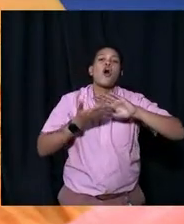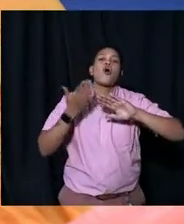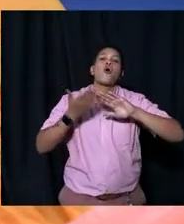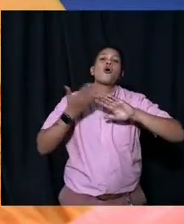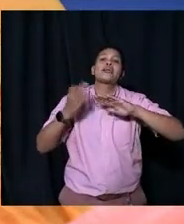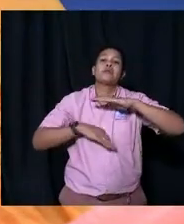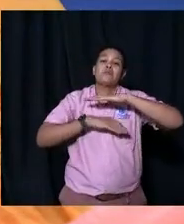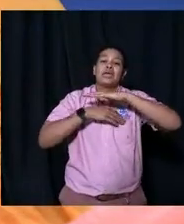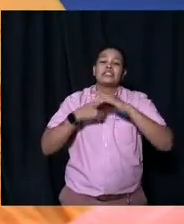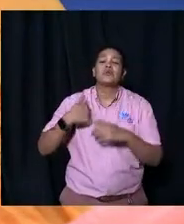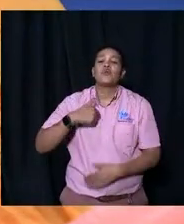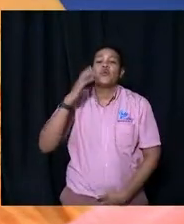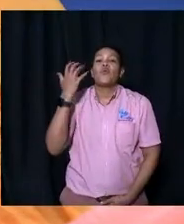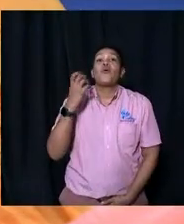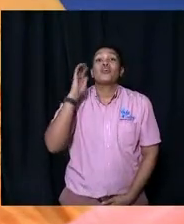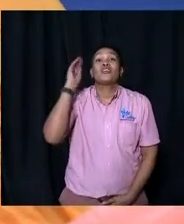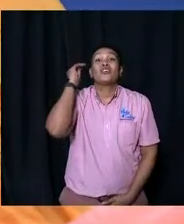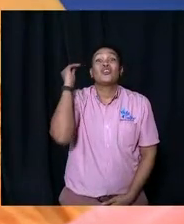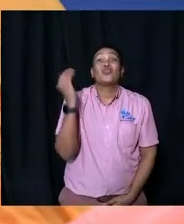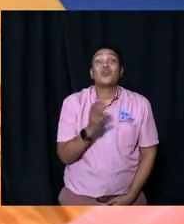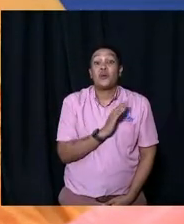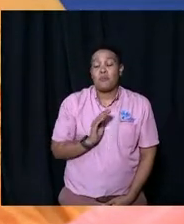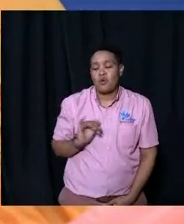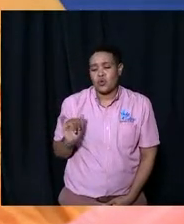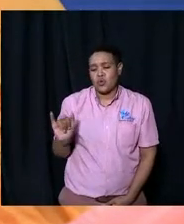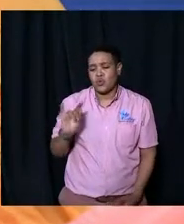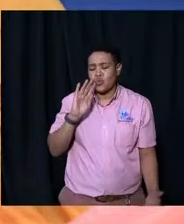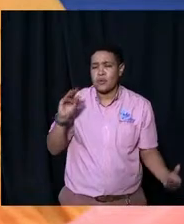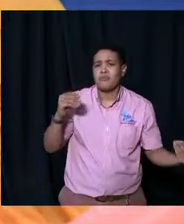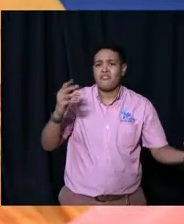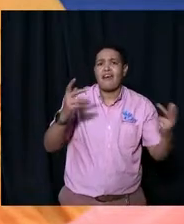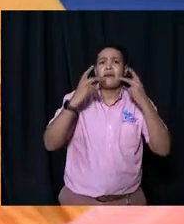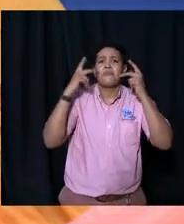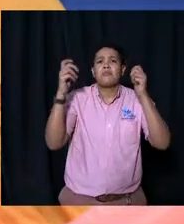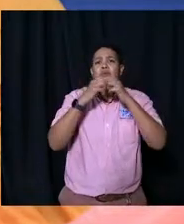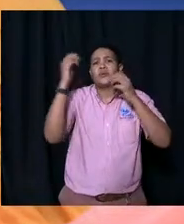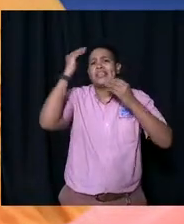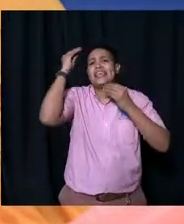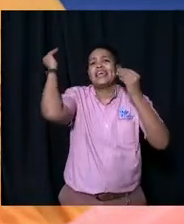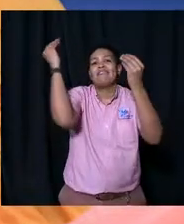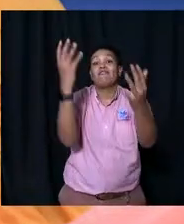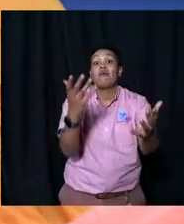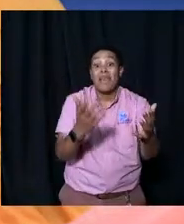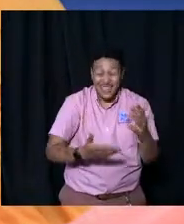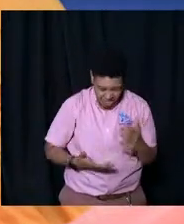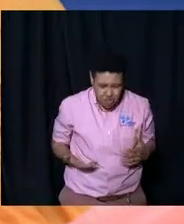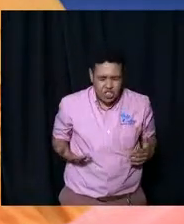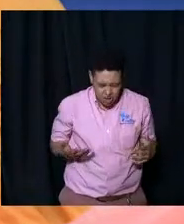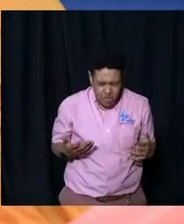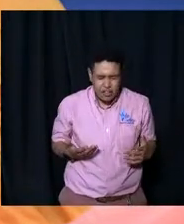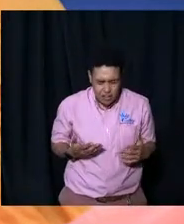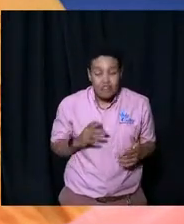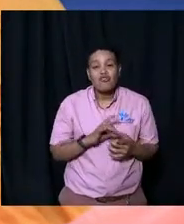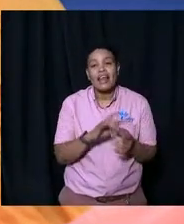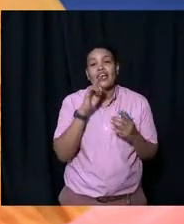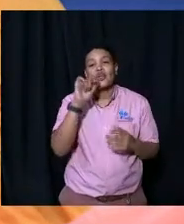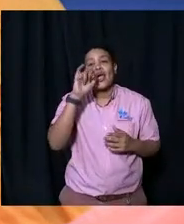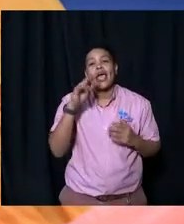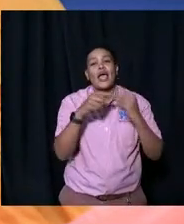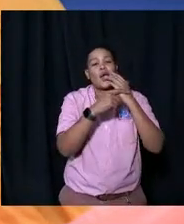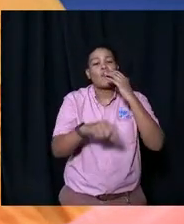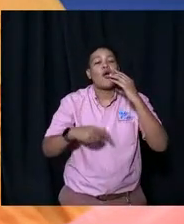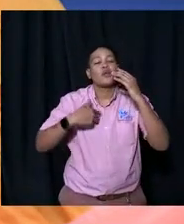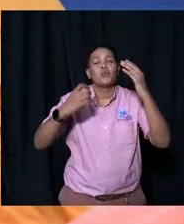basis. And we want to, through the board also, to provide the public with information on the air quality. We want them